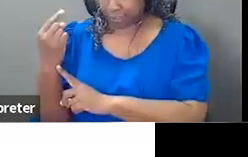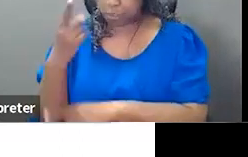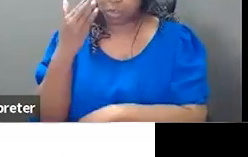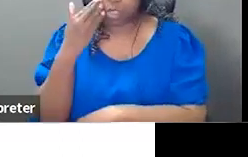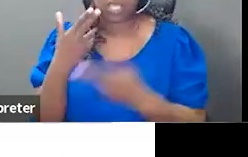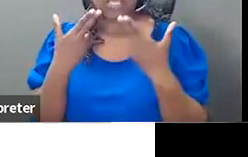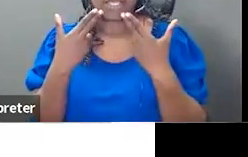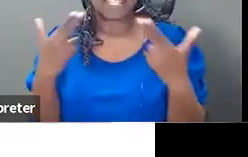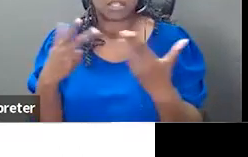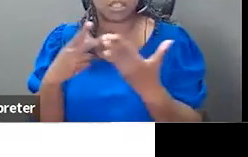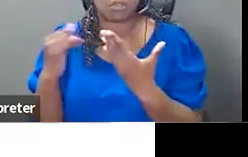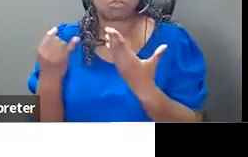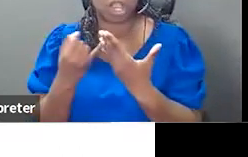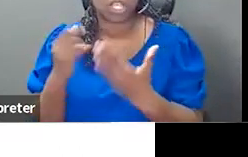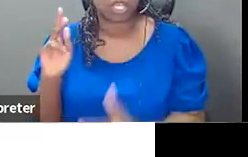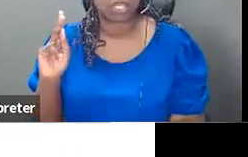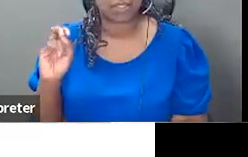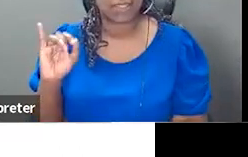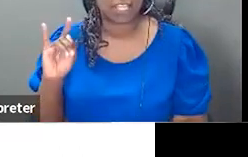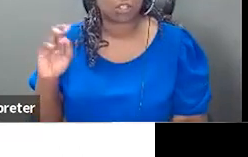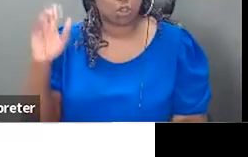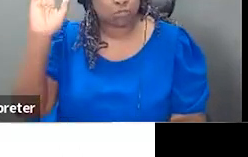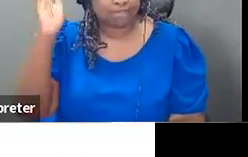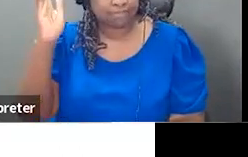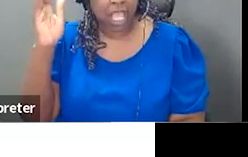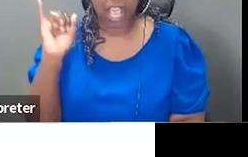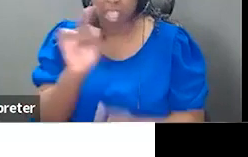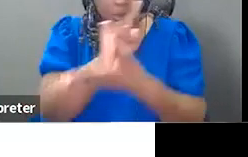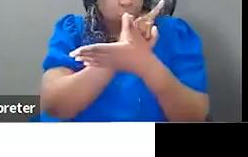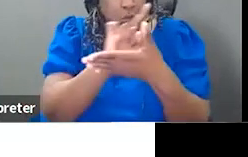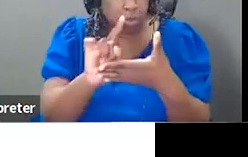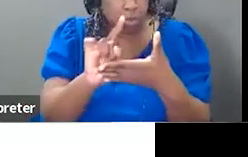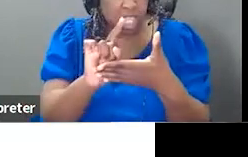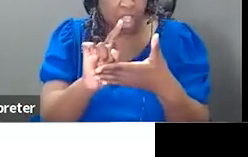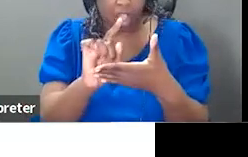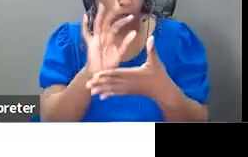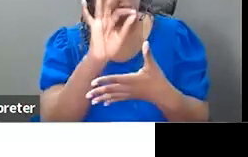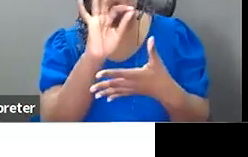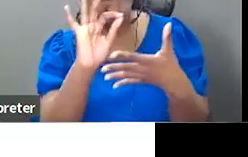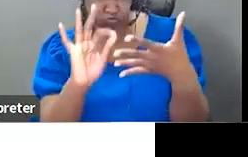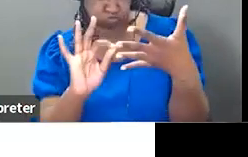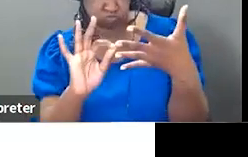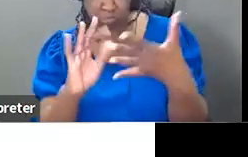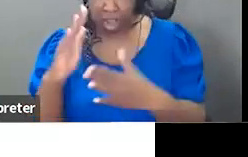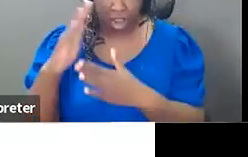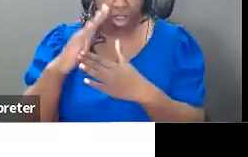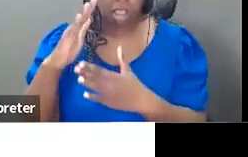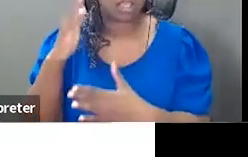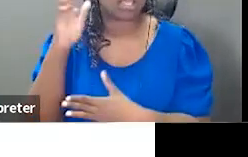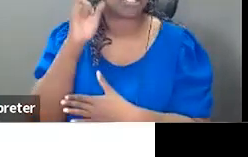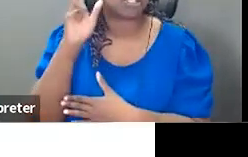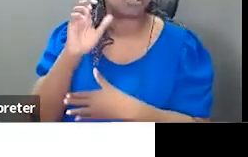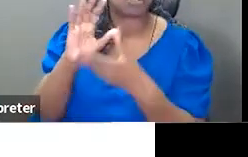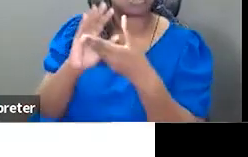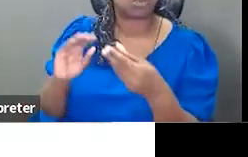Project's keynote may very well have been, it was a week of highlights, but that may have been the high water mark for us, was hearing the story of the work that